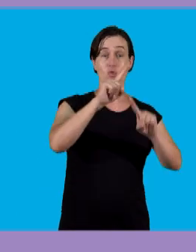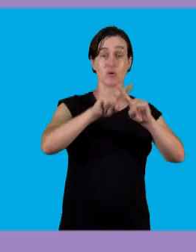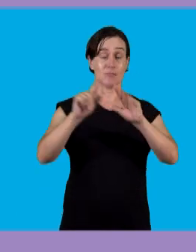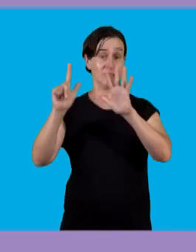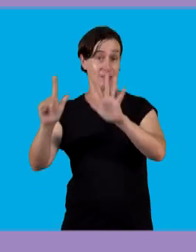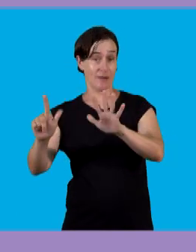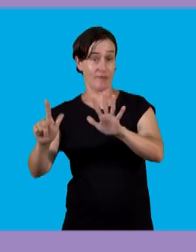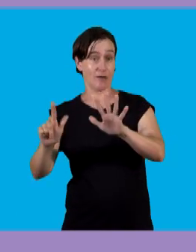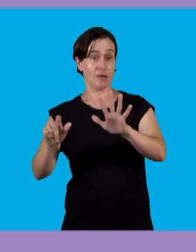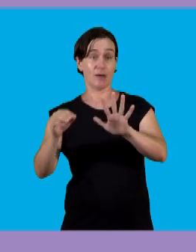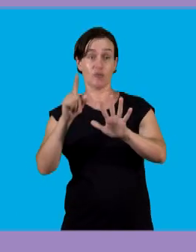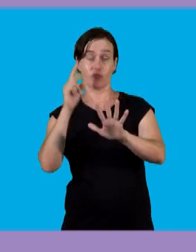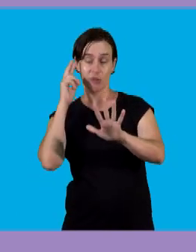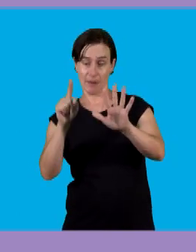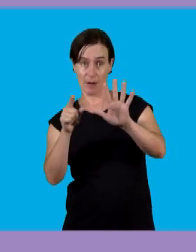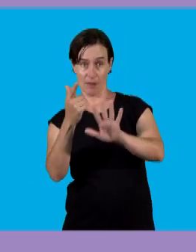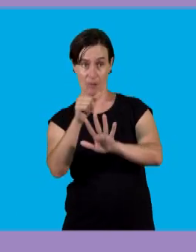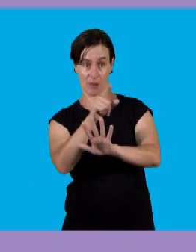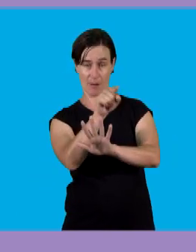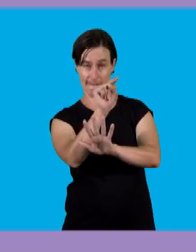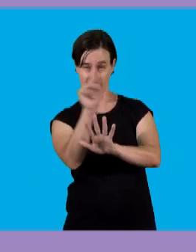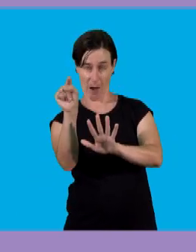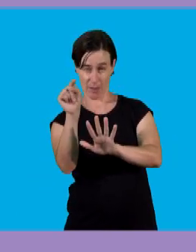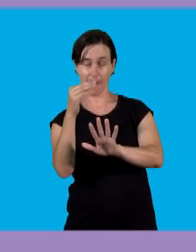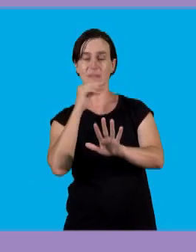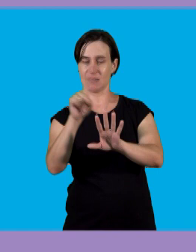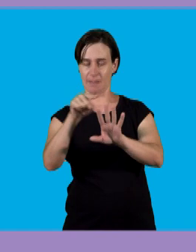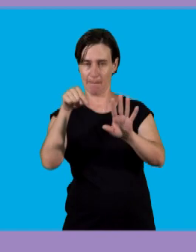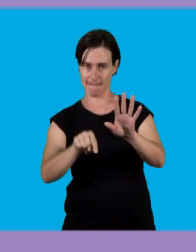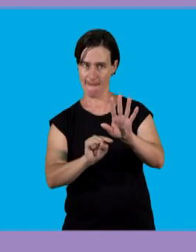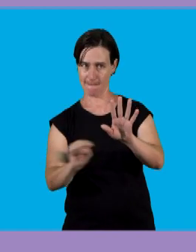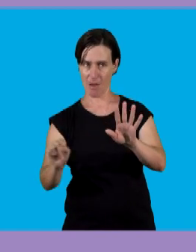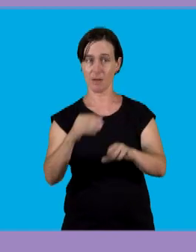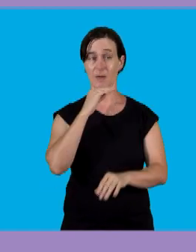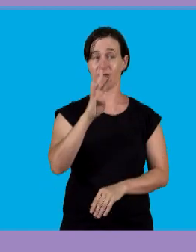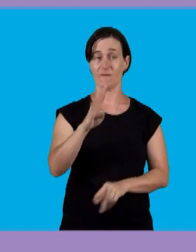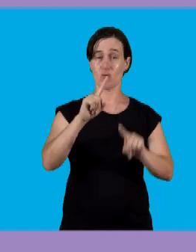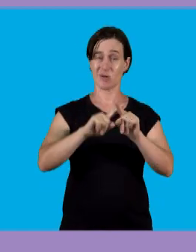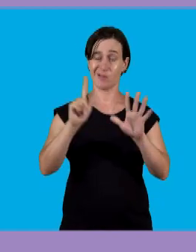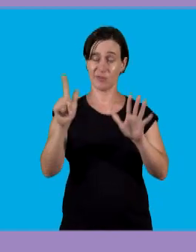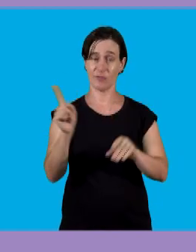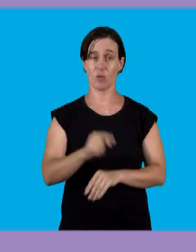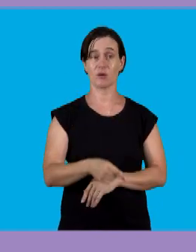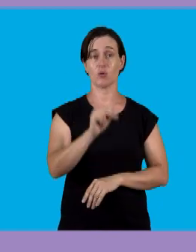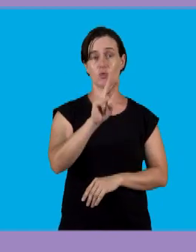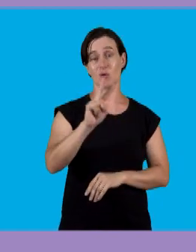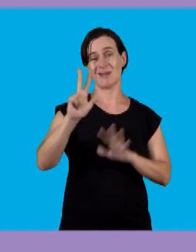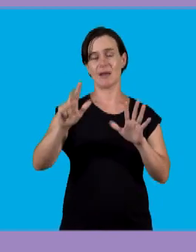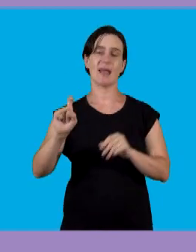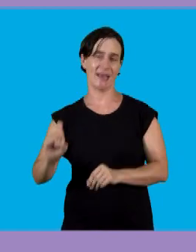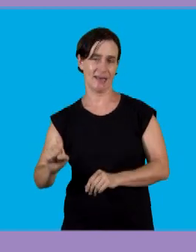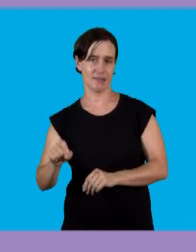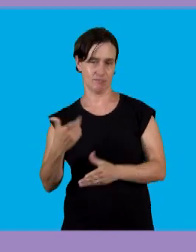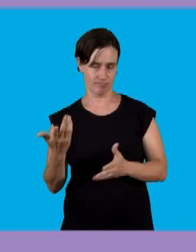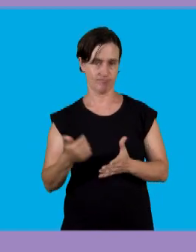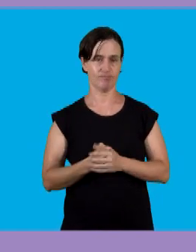remember, we are subtracting here. So 4 multiplied by that 7 is 28. And we are going to write the variable